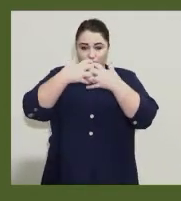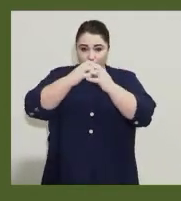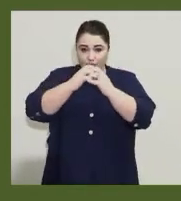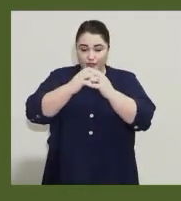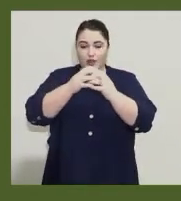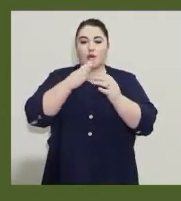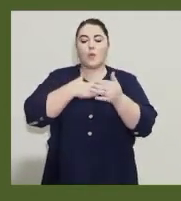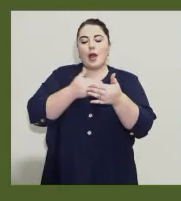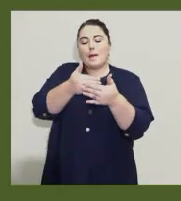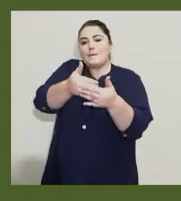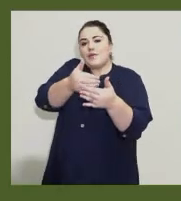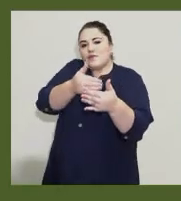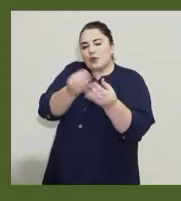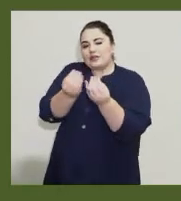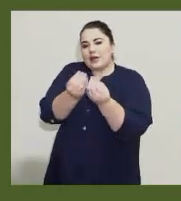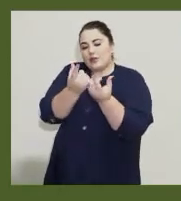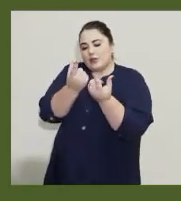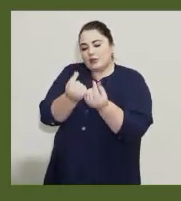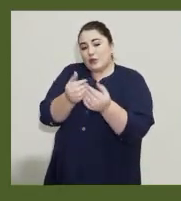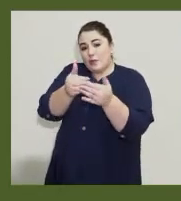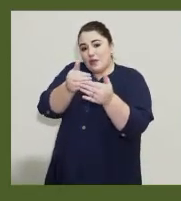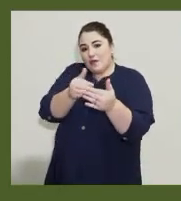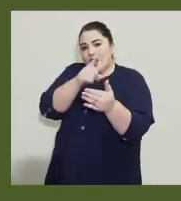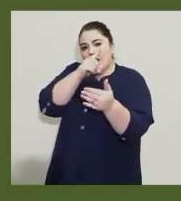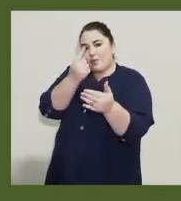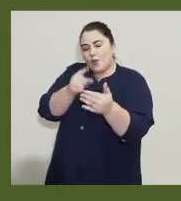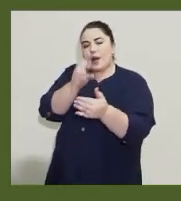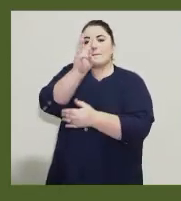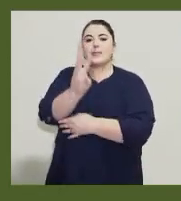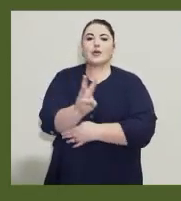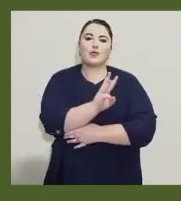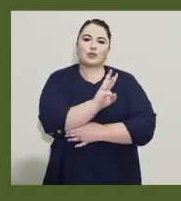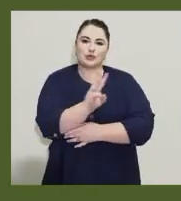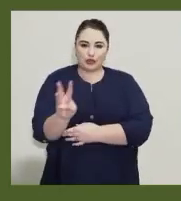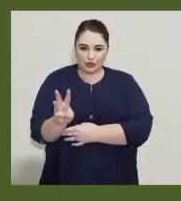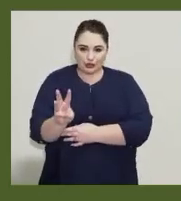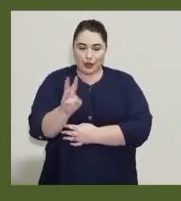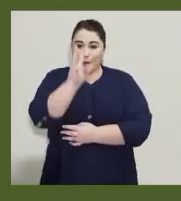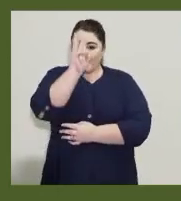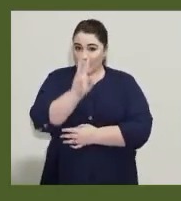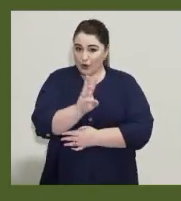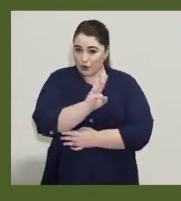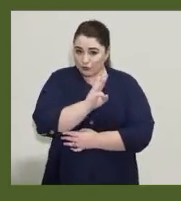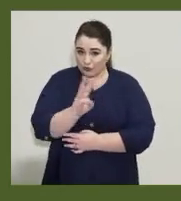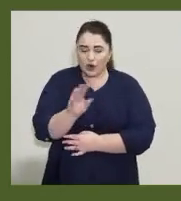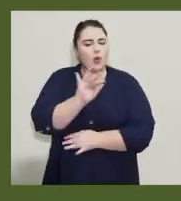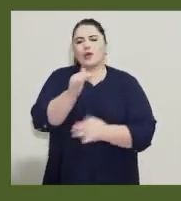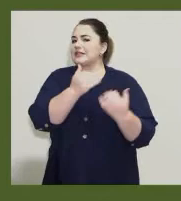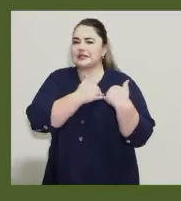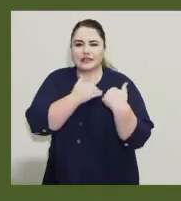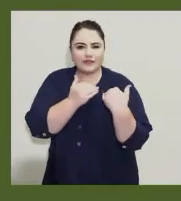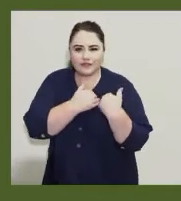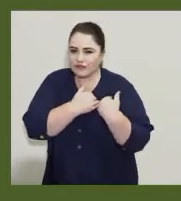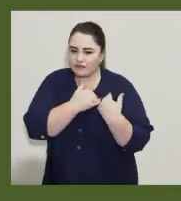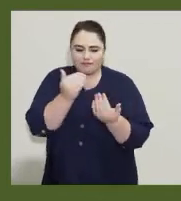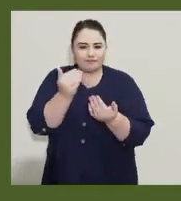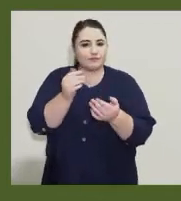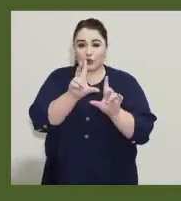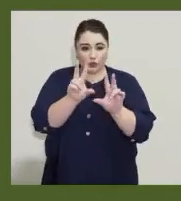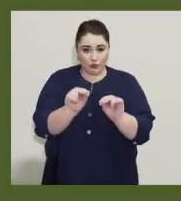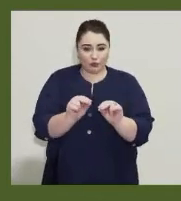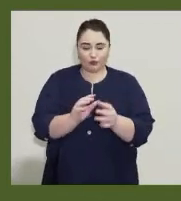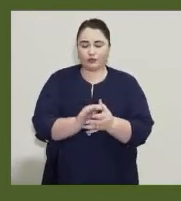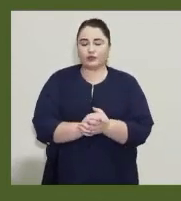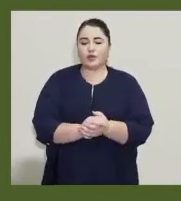always want to do something before the time, and these are called precautions. These are not safety